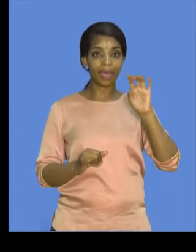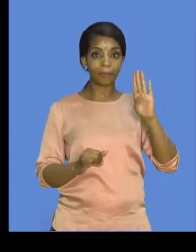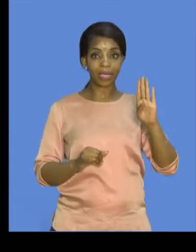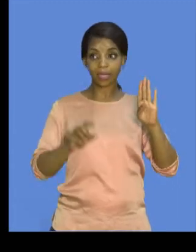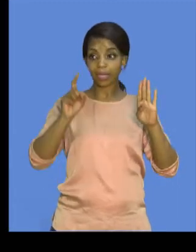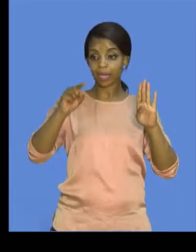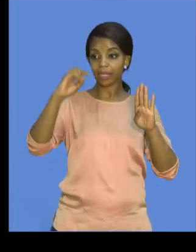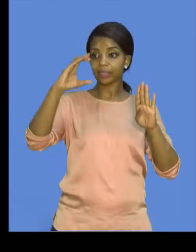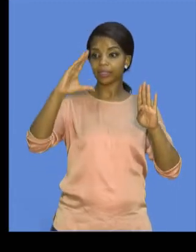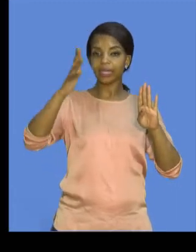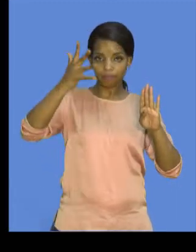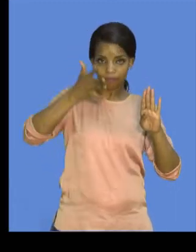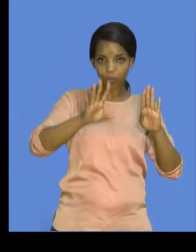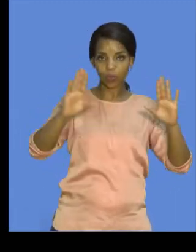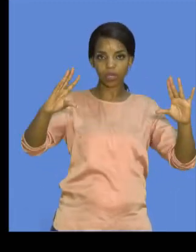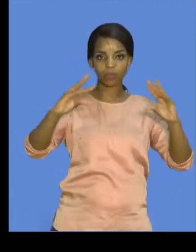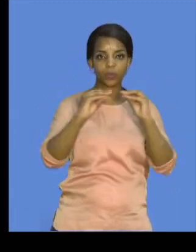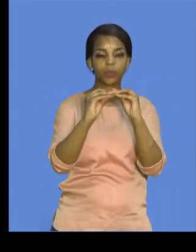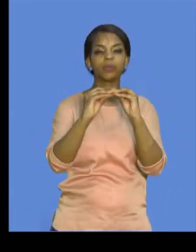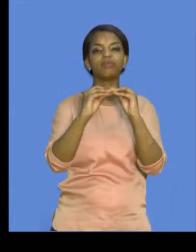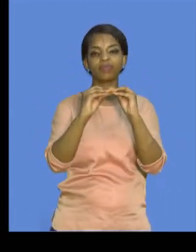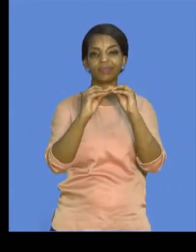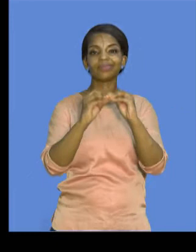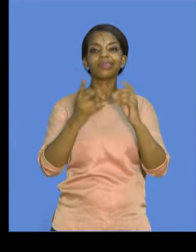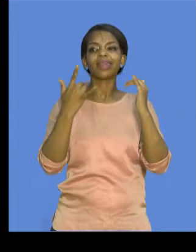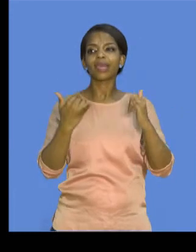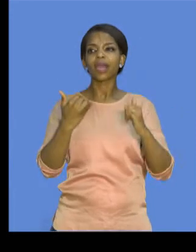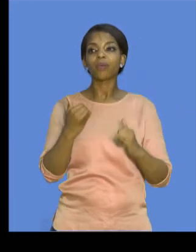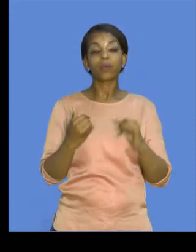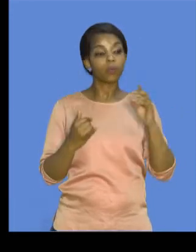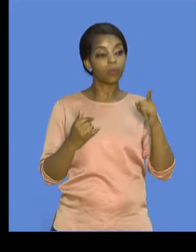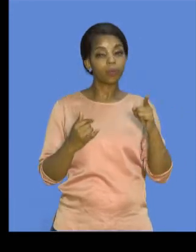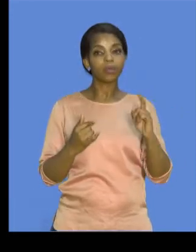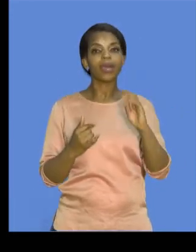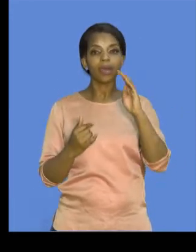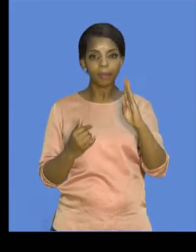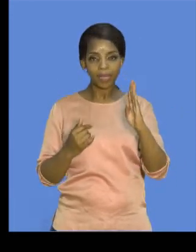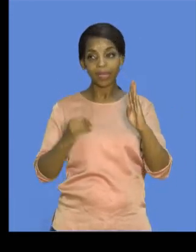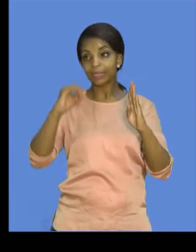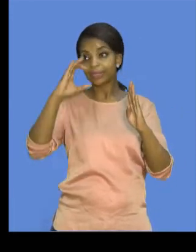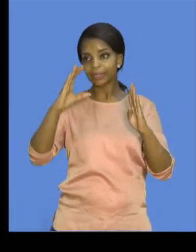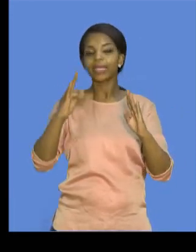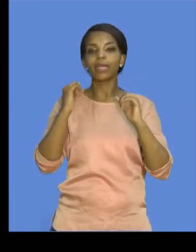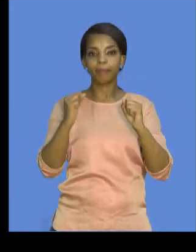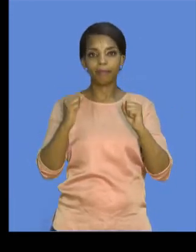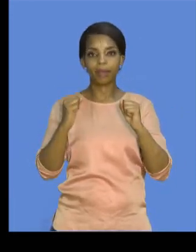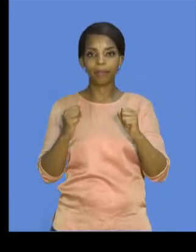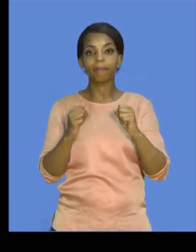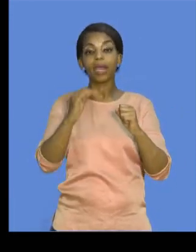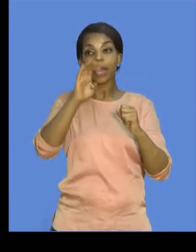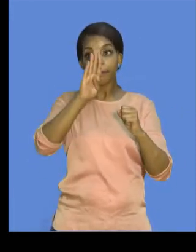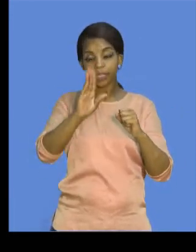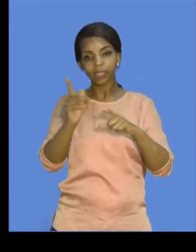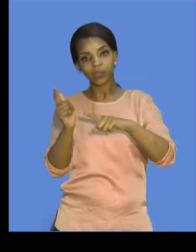each other, we will have a scenario where the force exerted by B on C is still in that direction. Nothing